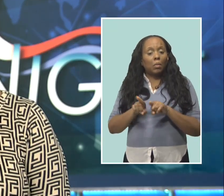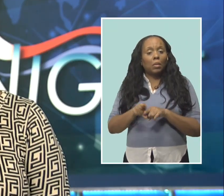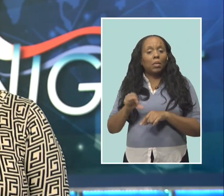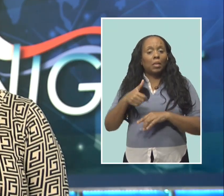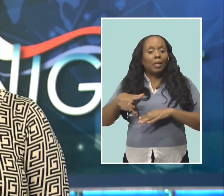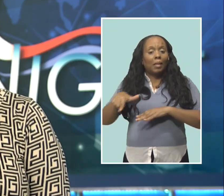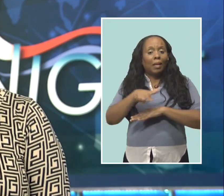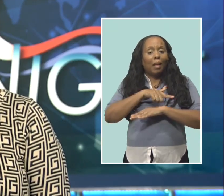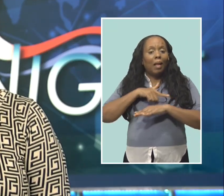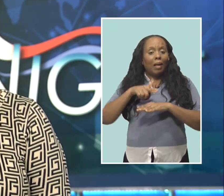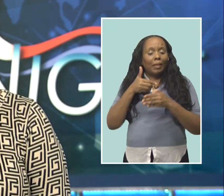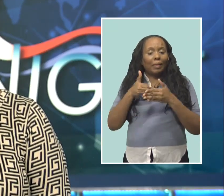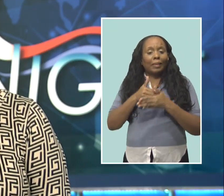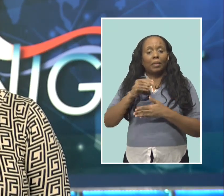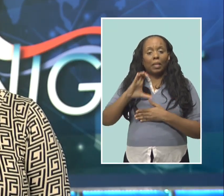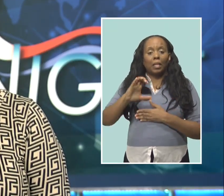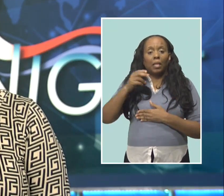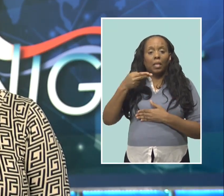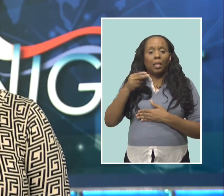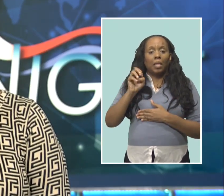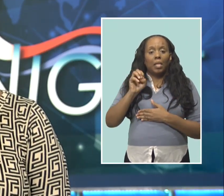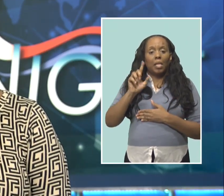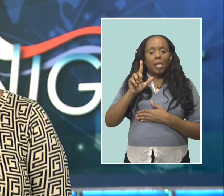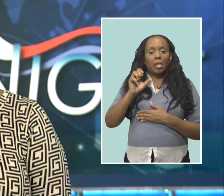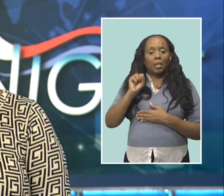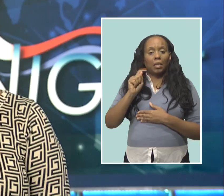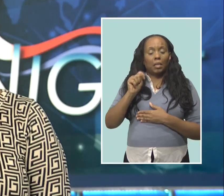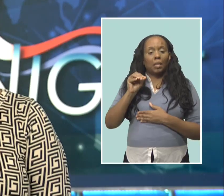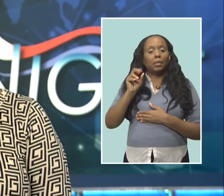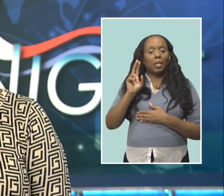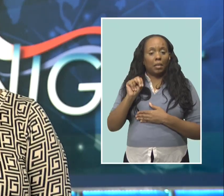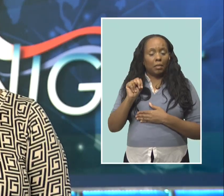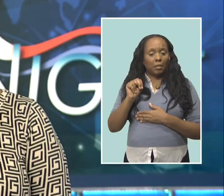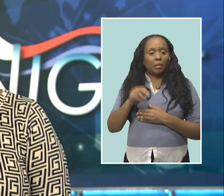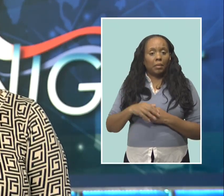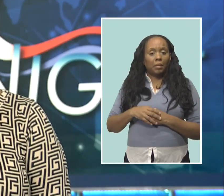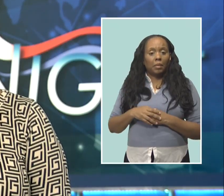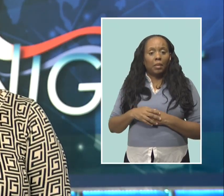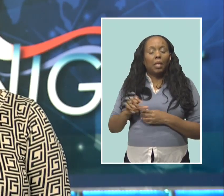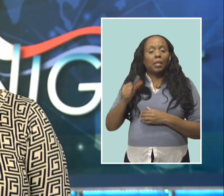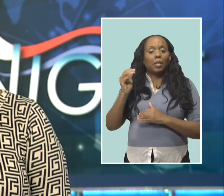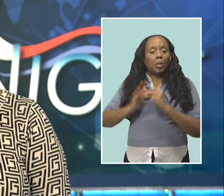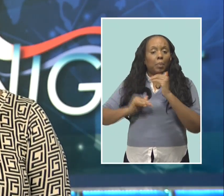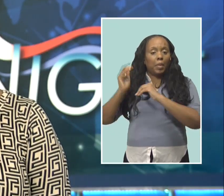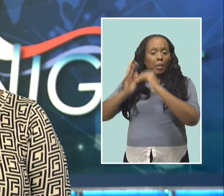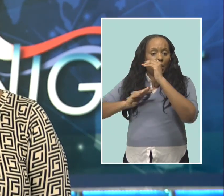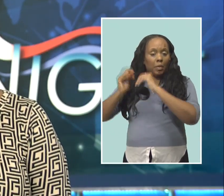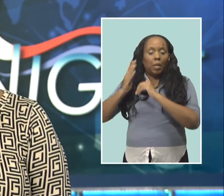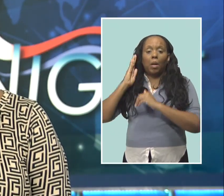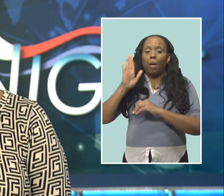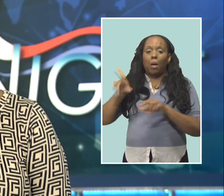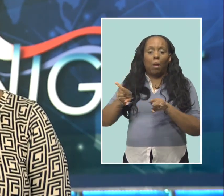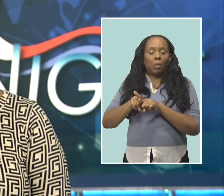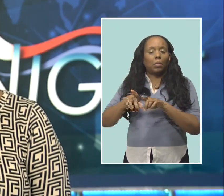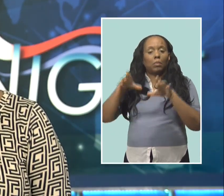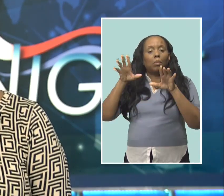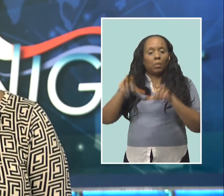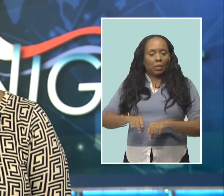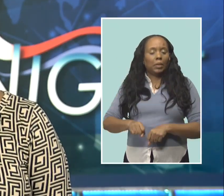land at Chelston, property of the Life of Barbados, now Sagicor Group. The Geddes Grant building at White Park Road will also be